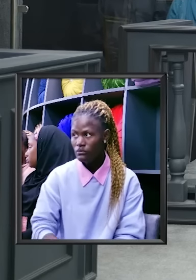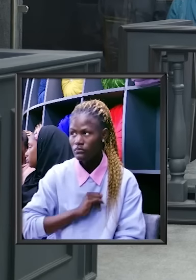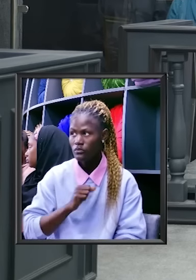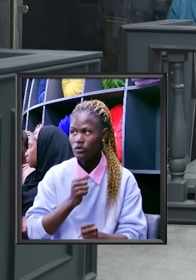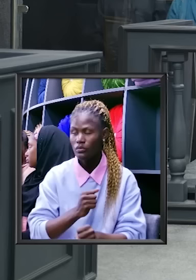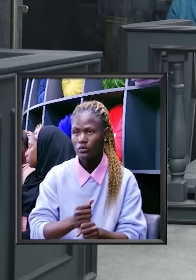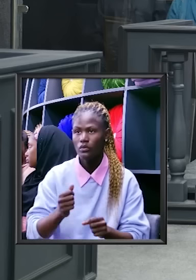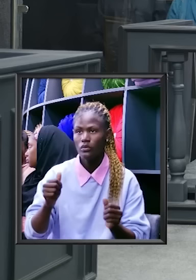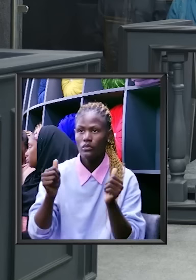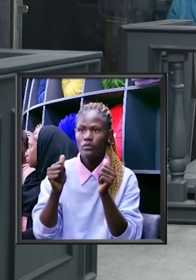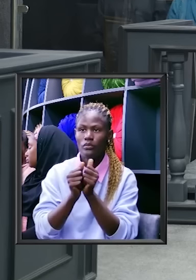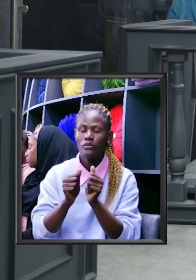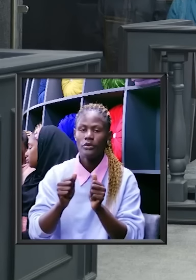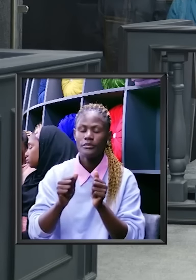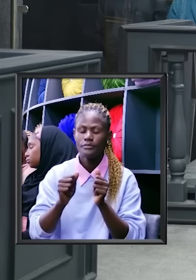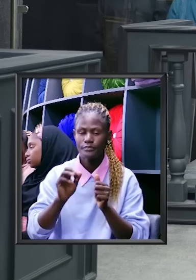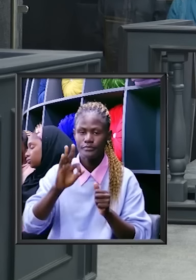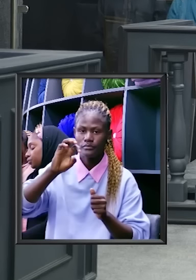of Transportation.